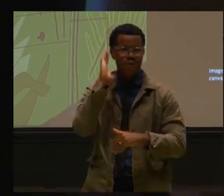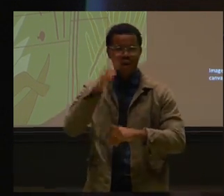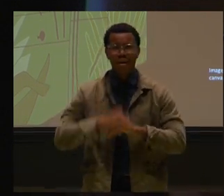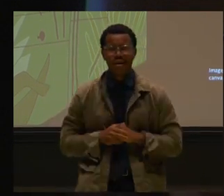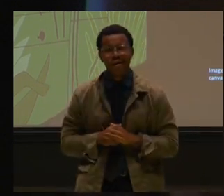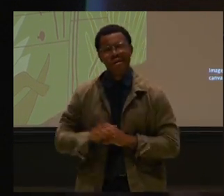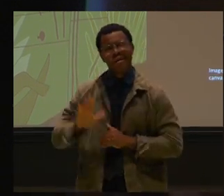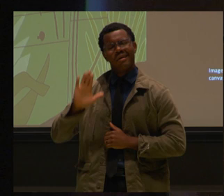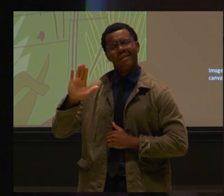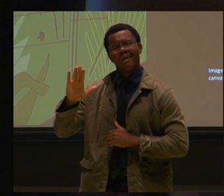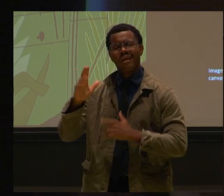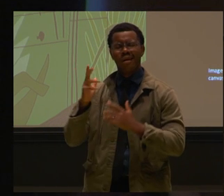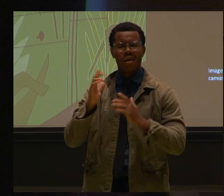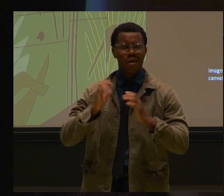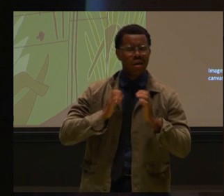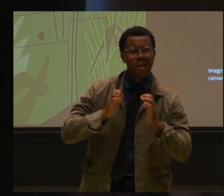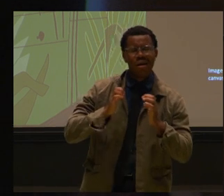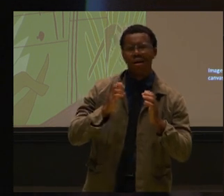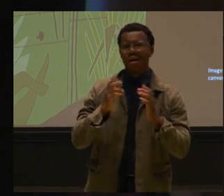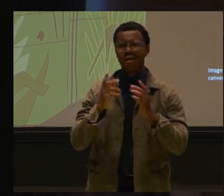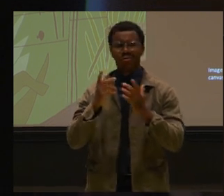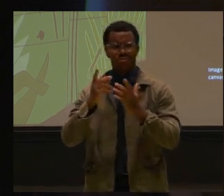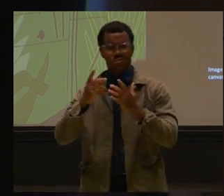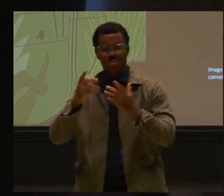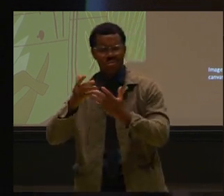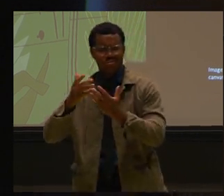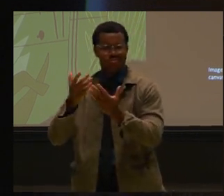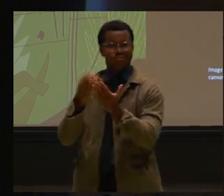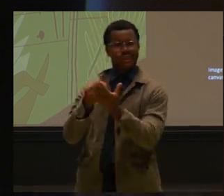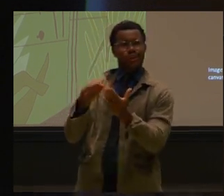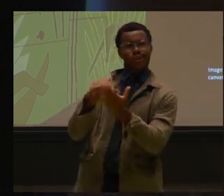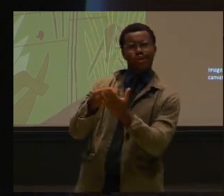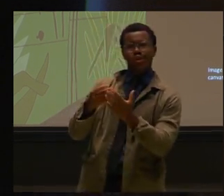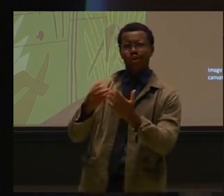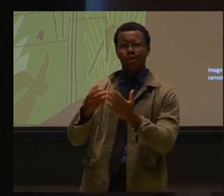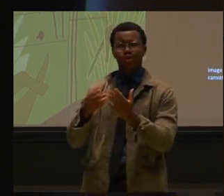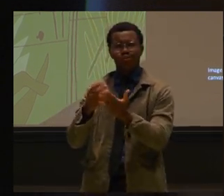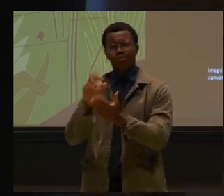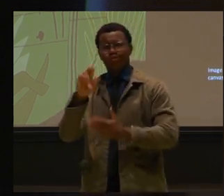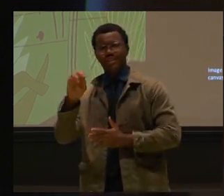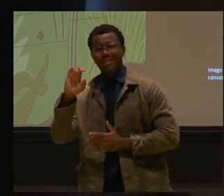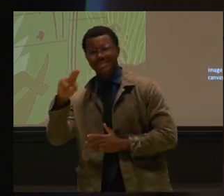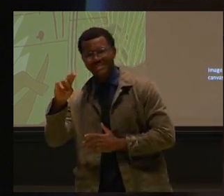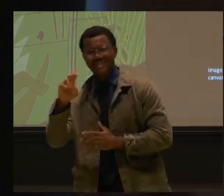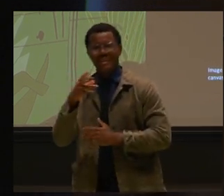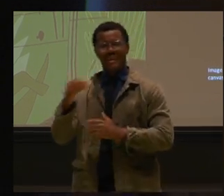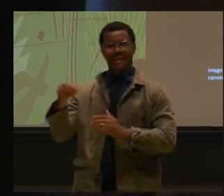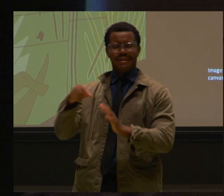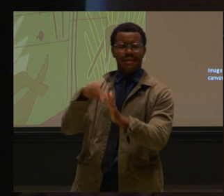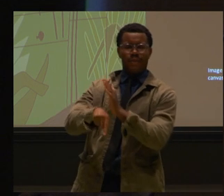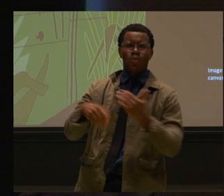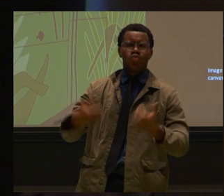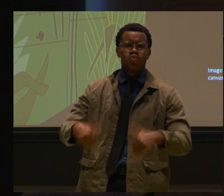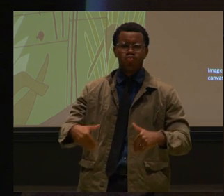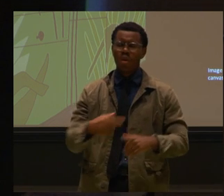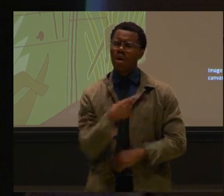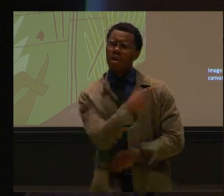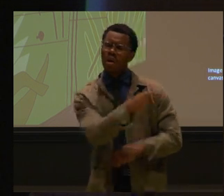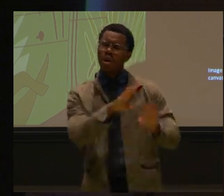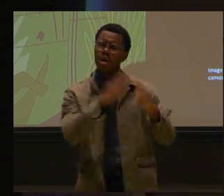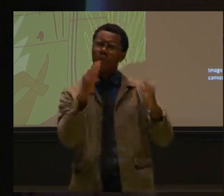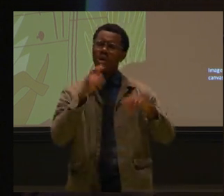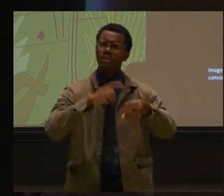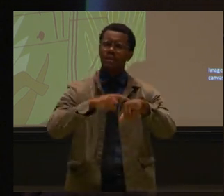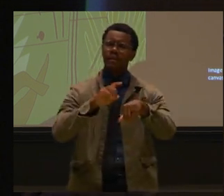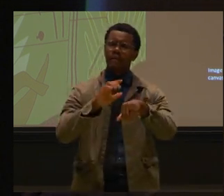profound emotional currency, material richness, and depth. The galleries are all open until 5 p.m., so I hope if you haven't